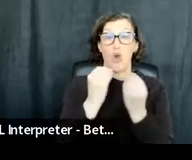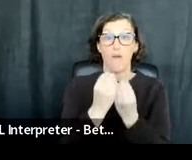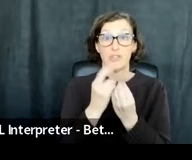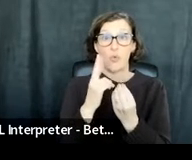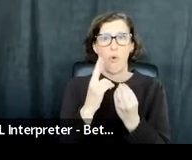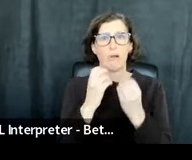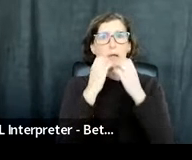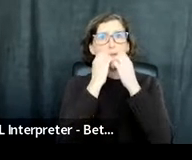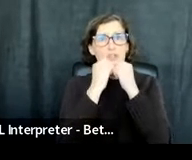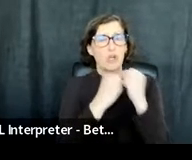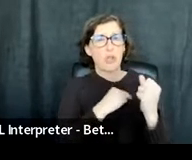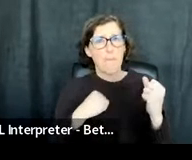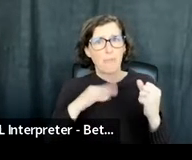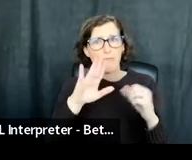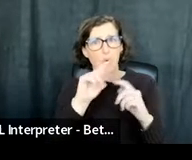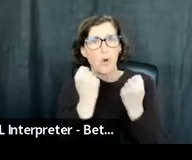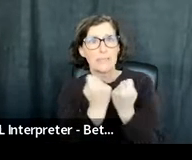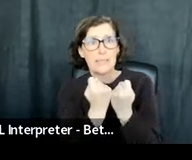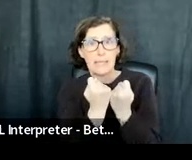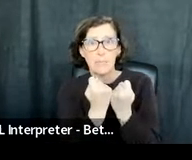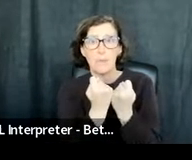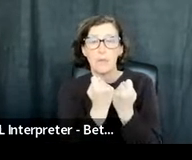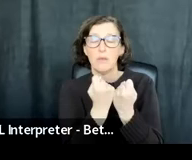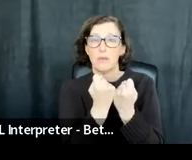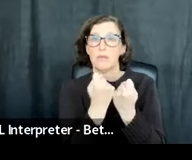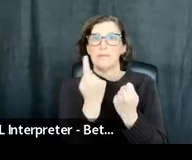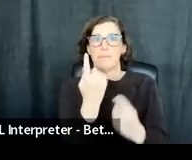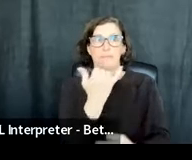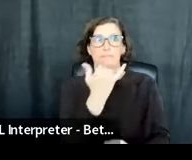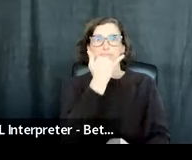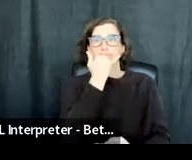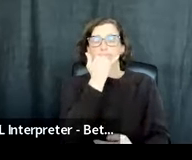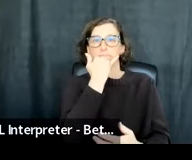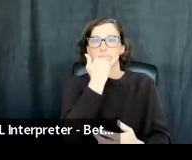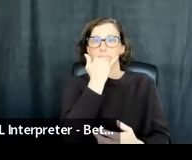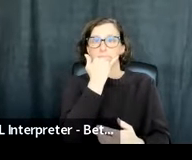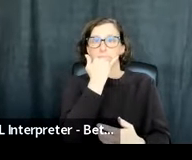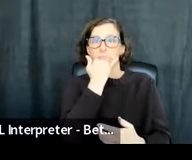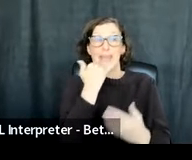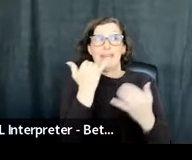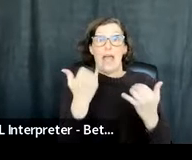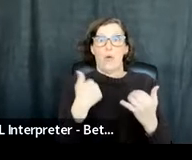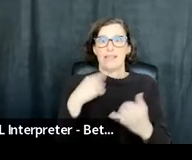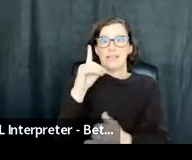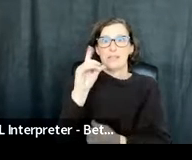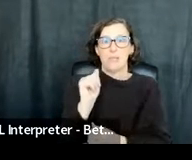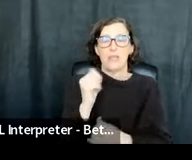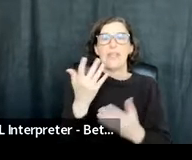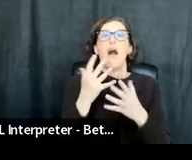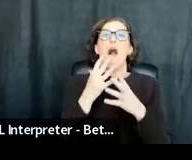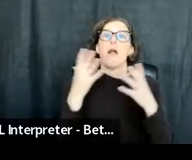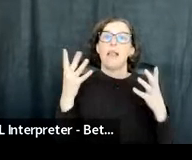team, perhaps should acquire a disability, there's just a lot that needs to go on